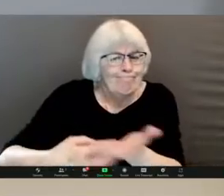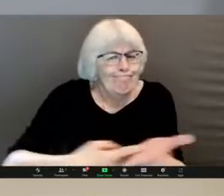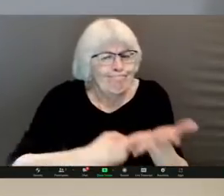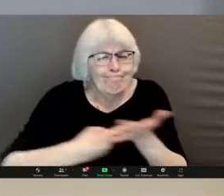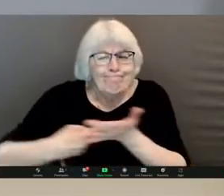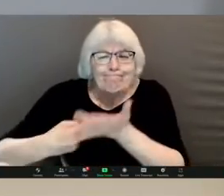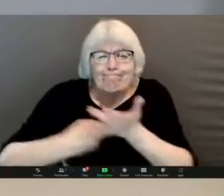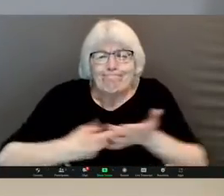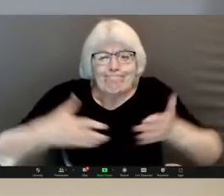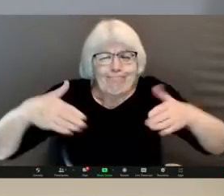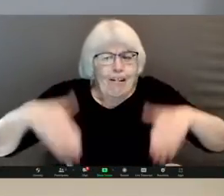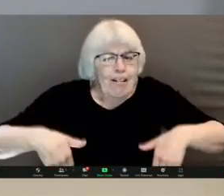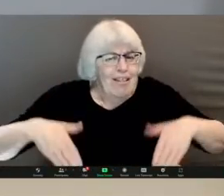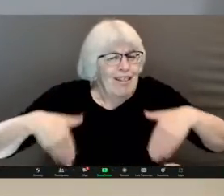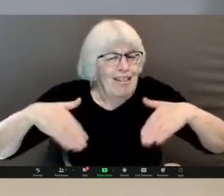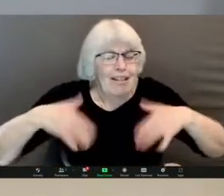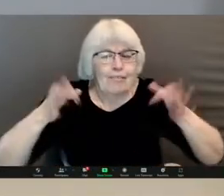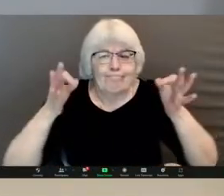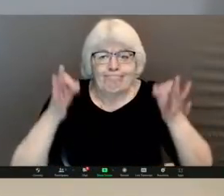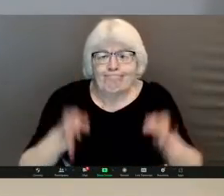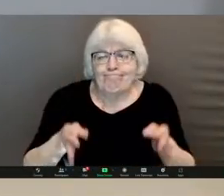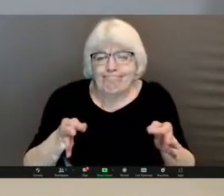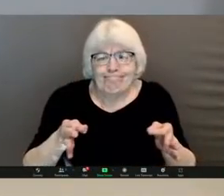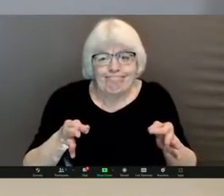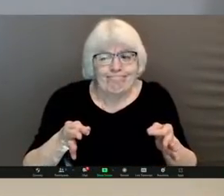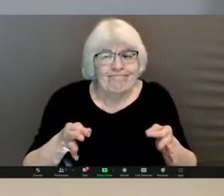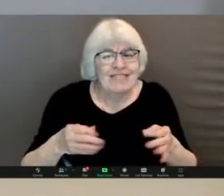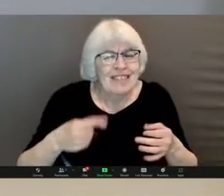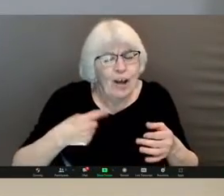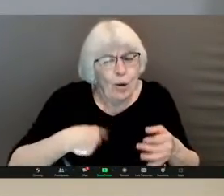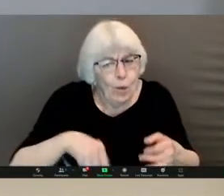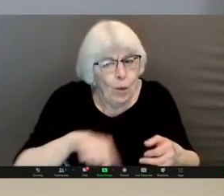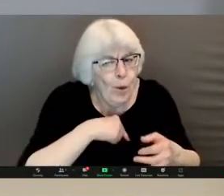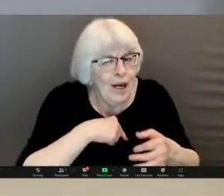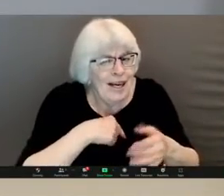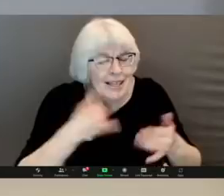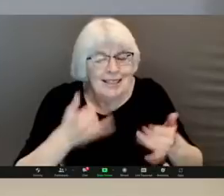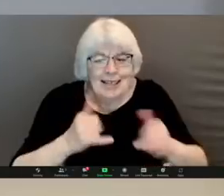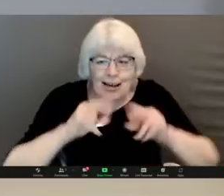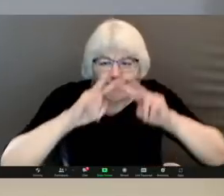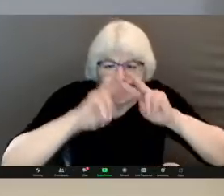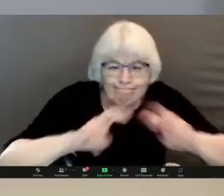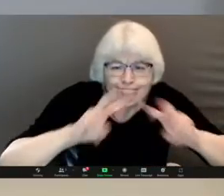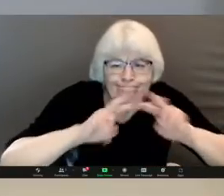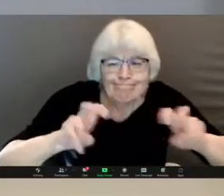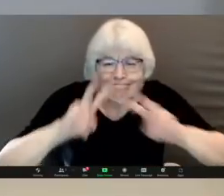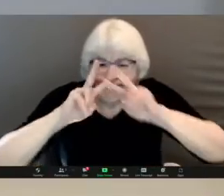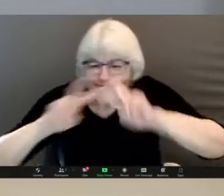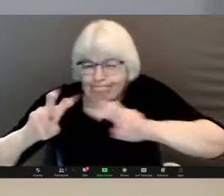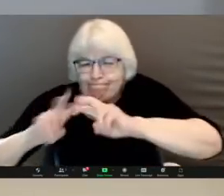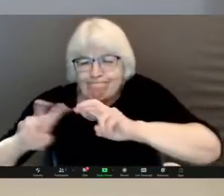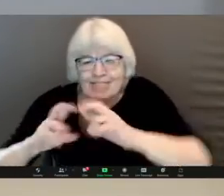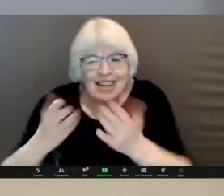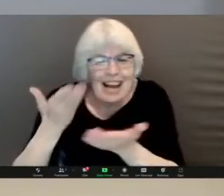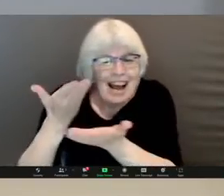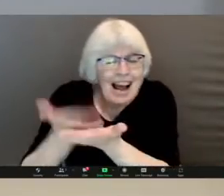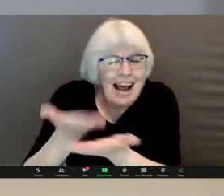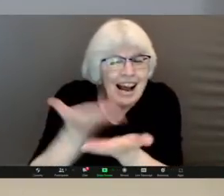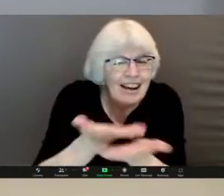the evidence, what's happening in other parts of the country, and so that decision really has not been made yet.